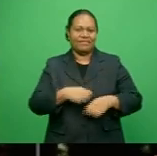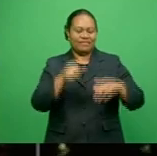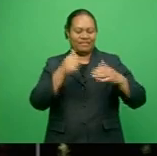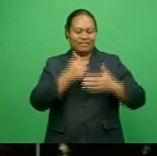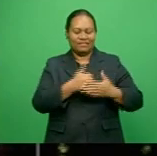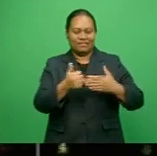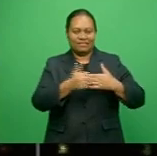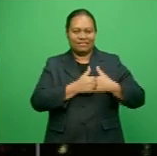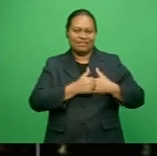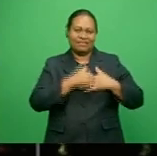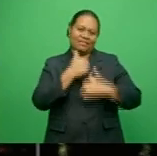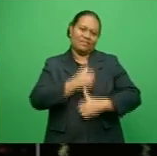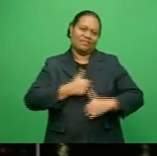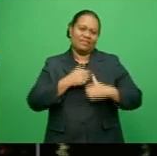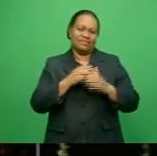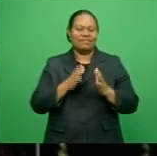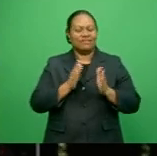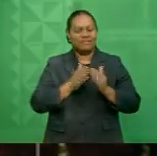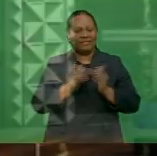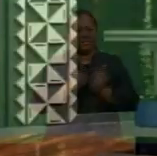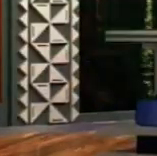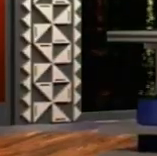enjoyable weekend Bye for now